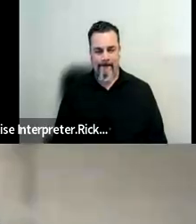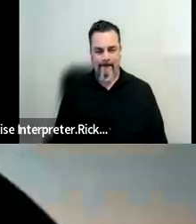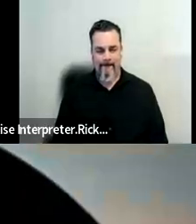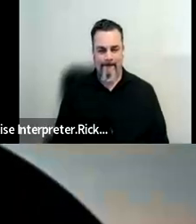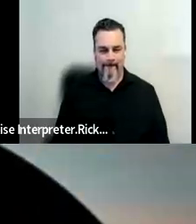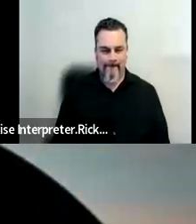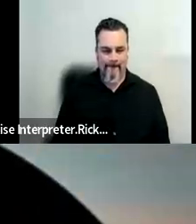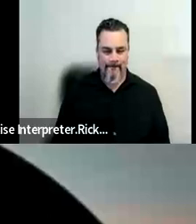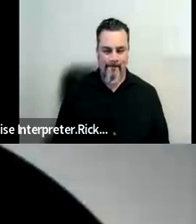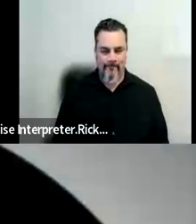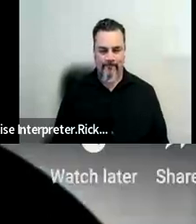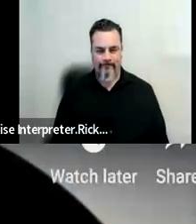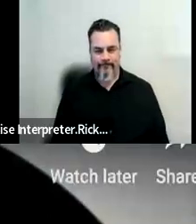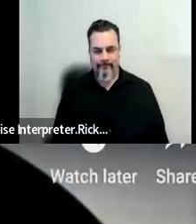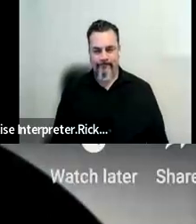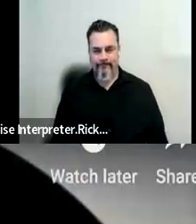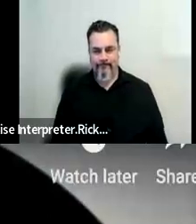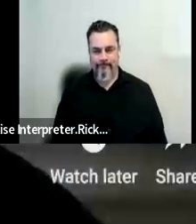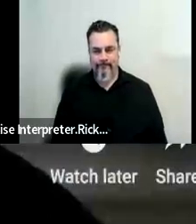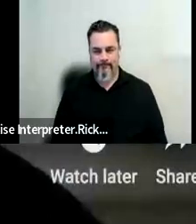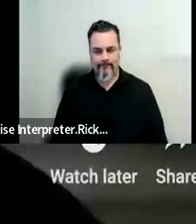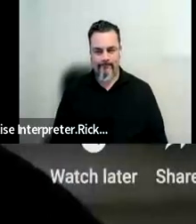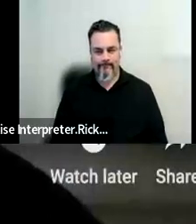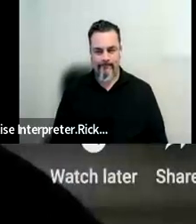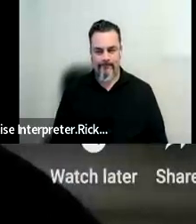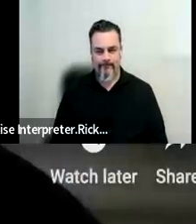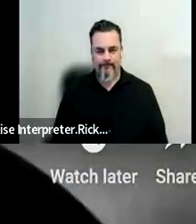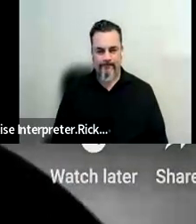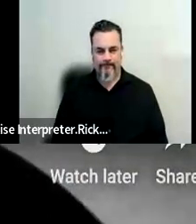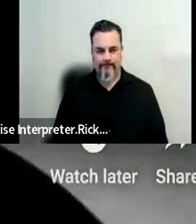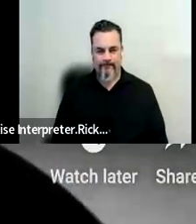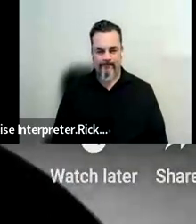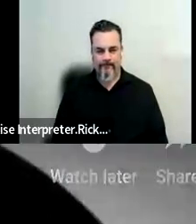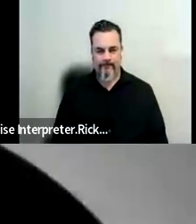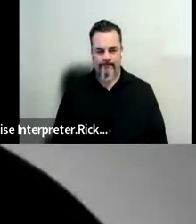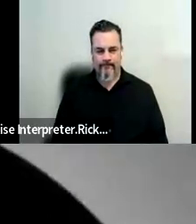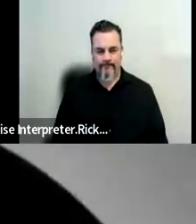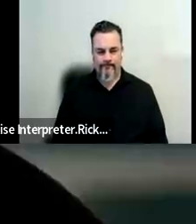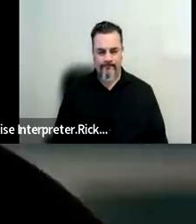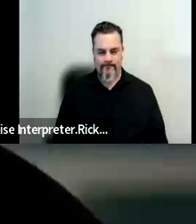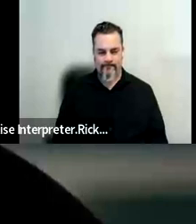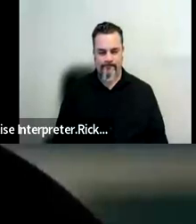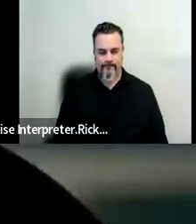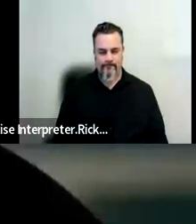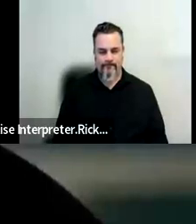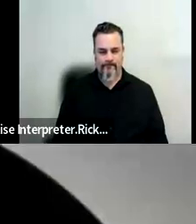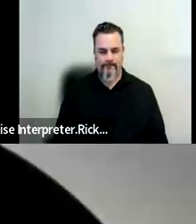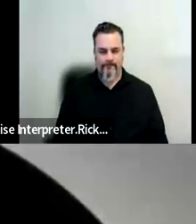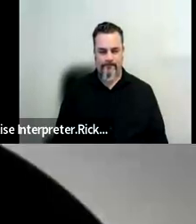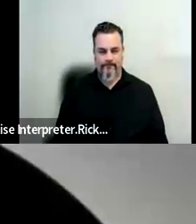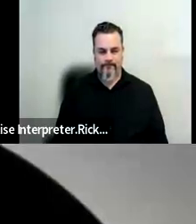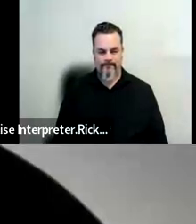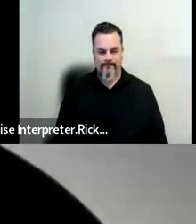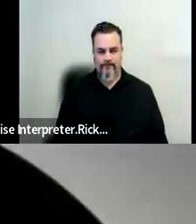the way you think about yourself, the way you are viewed by the world, heterosexual Pacific Islander, white lesbian,